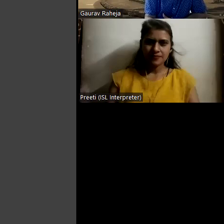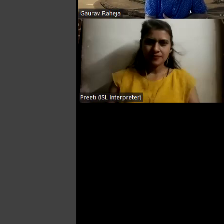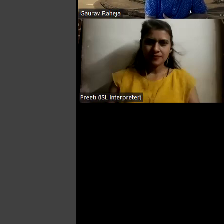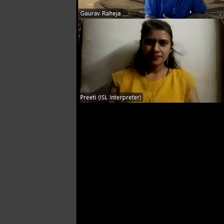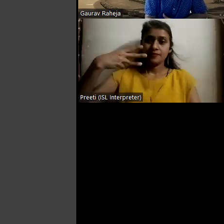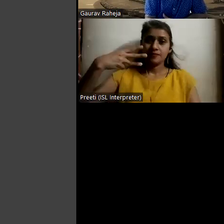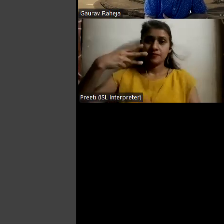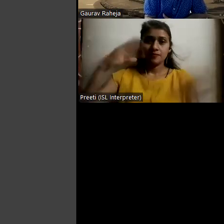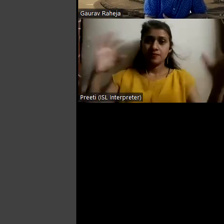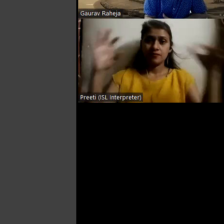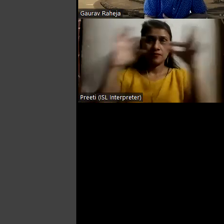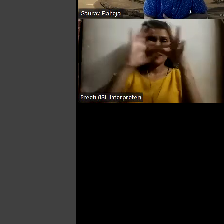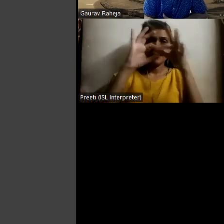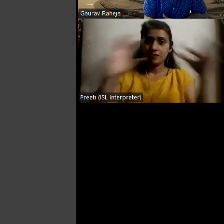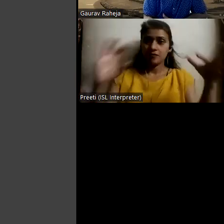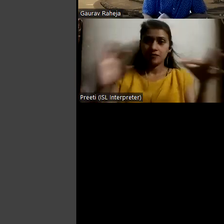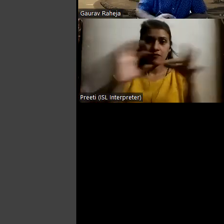These are three different words